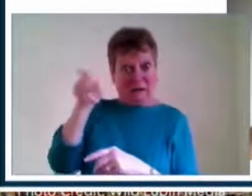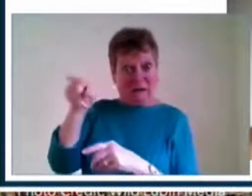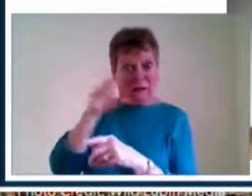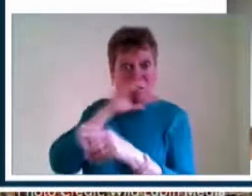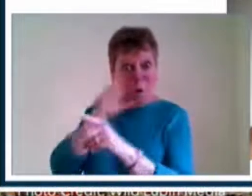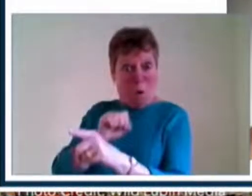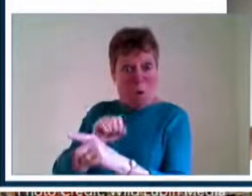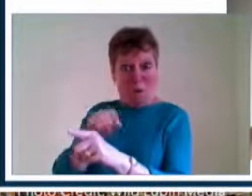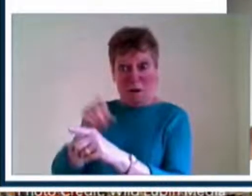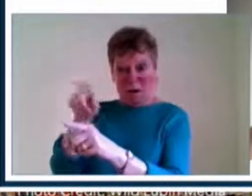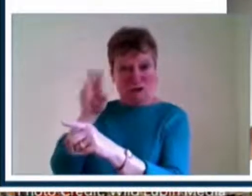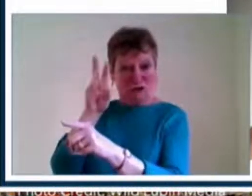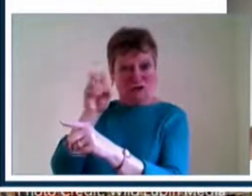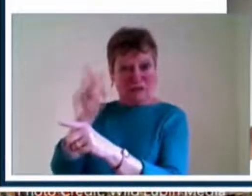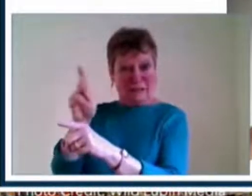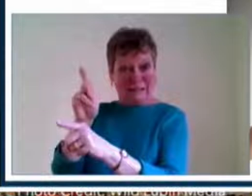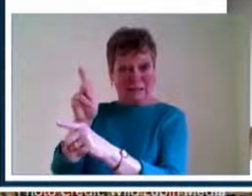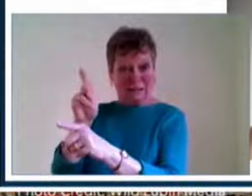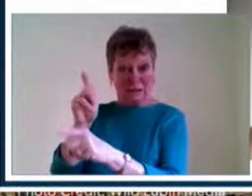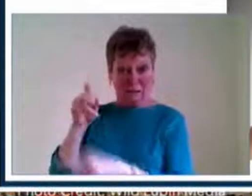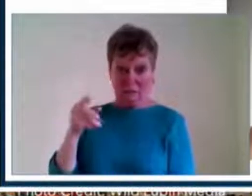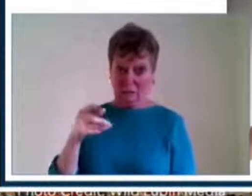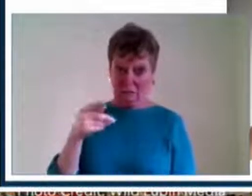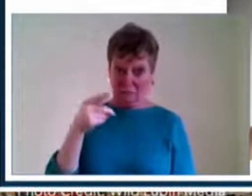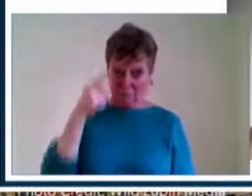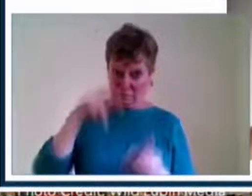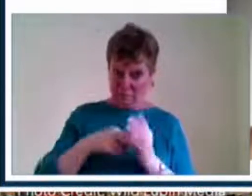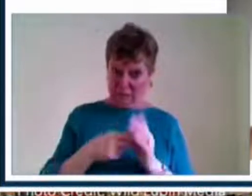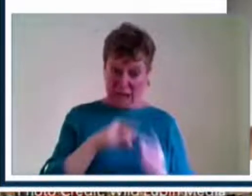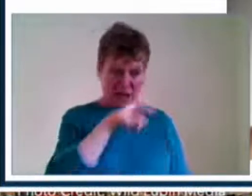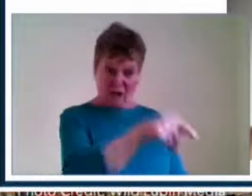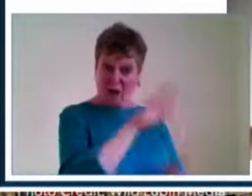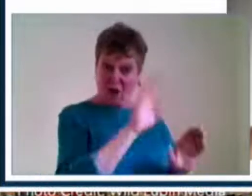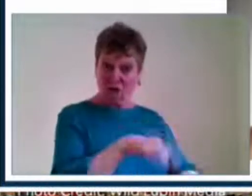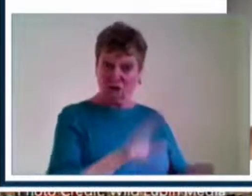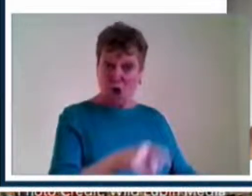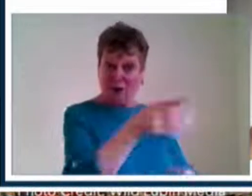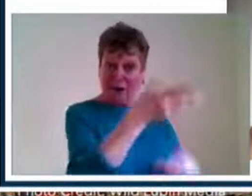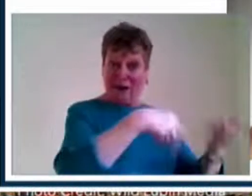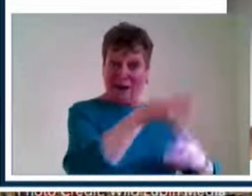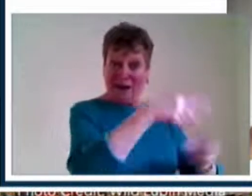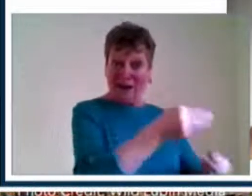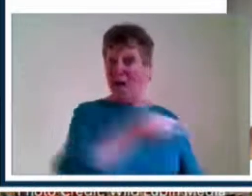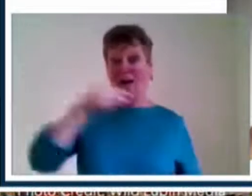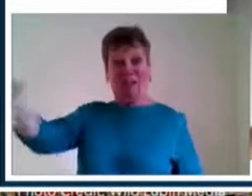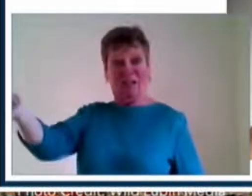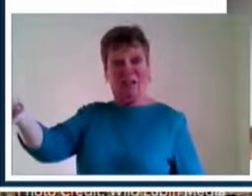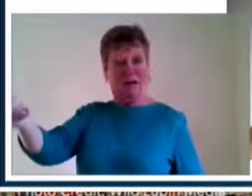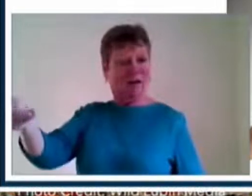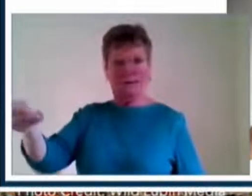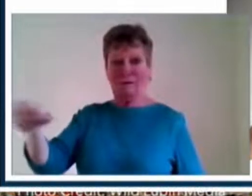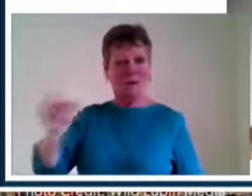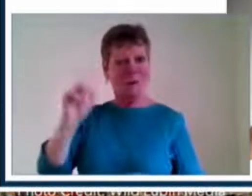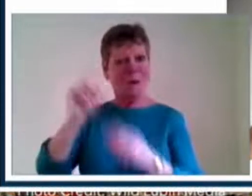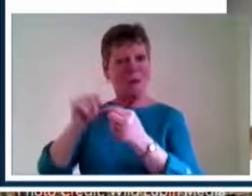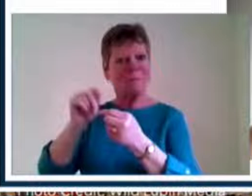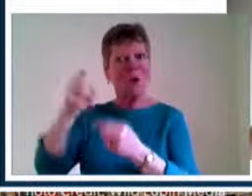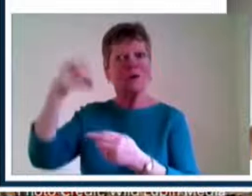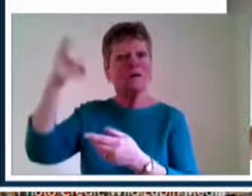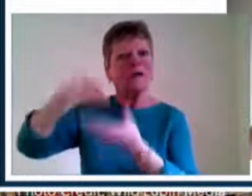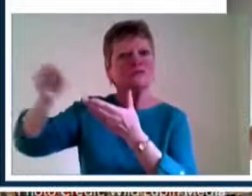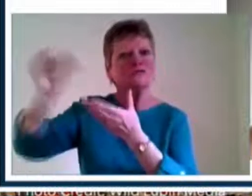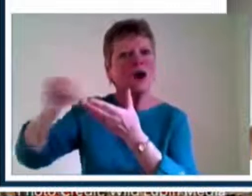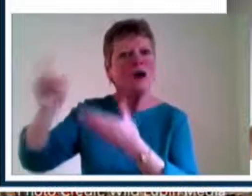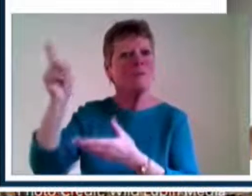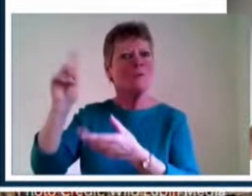then it's not just because you've been in school, that the people who are around them need to be very careful,